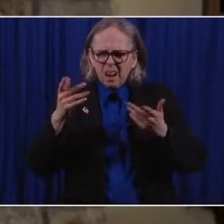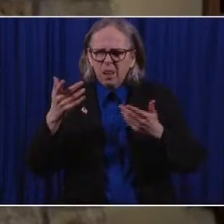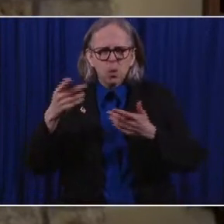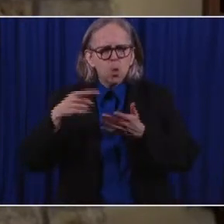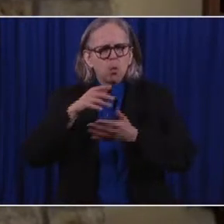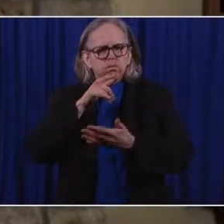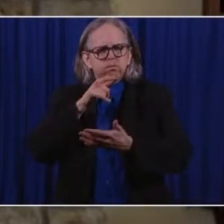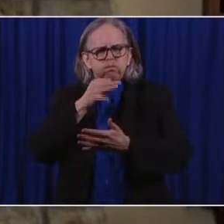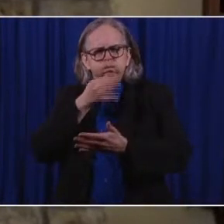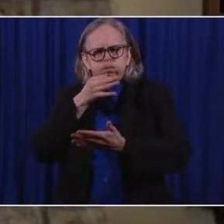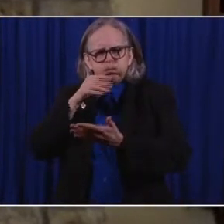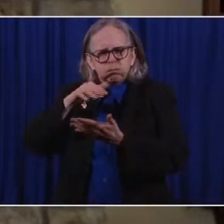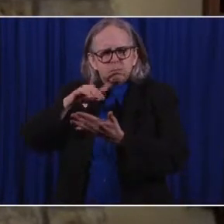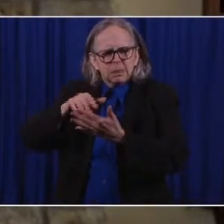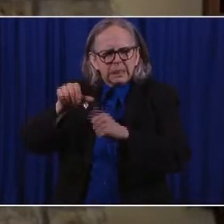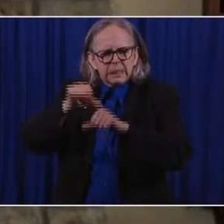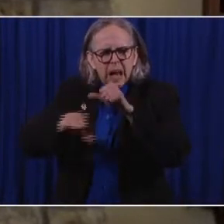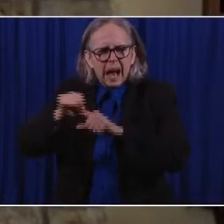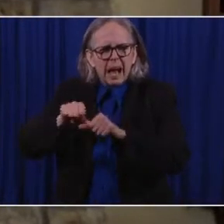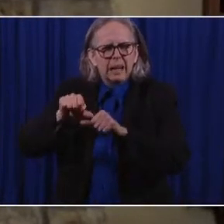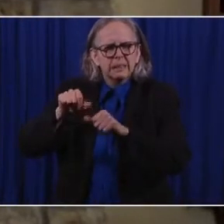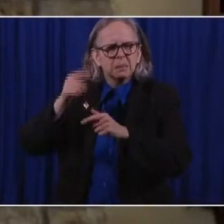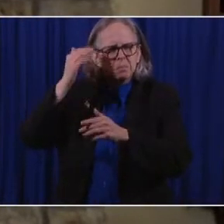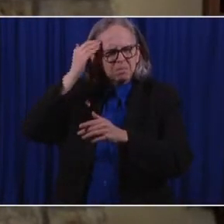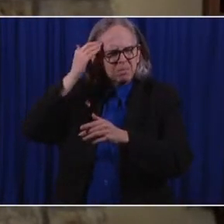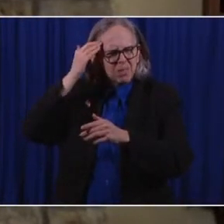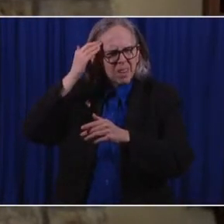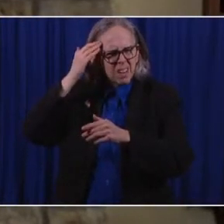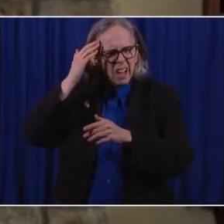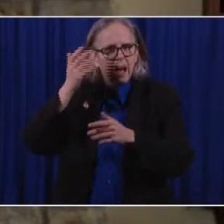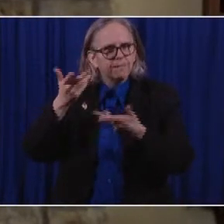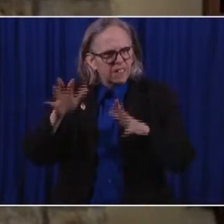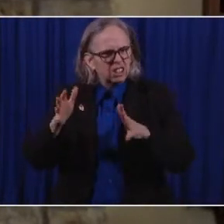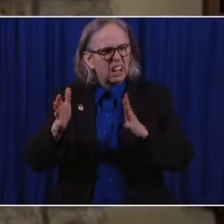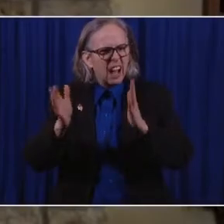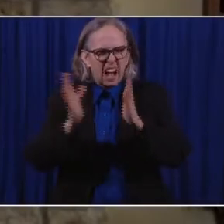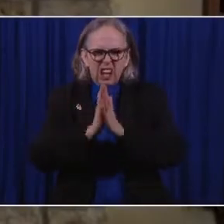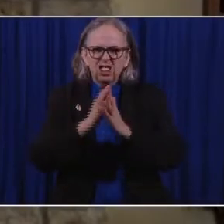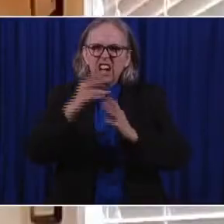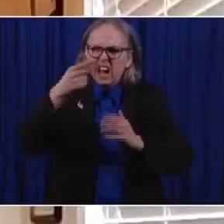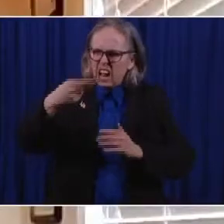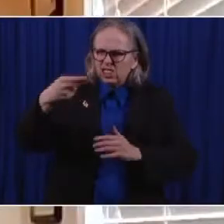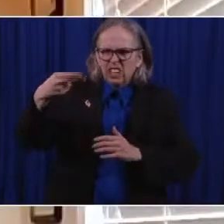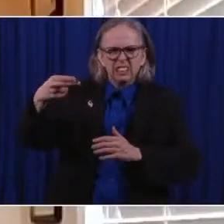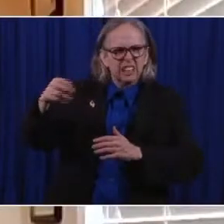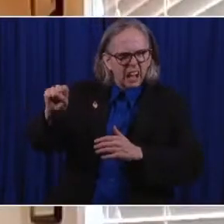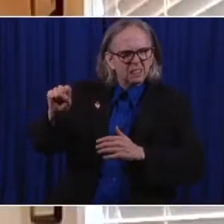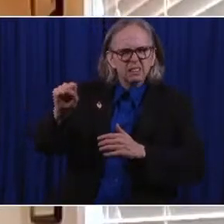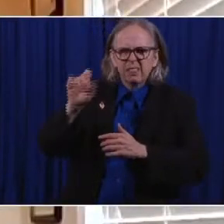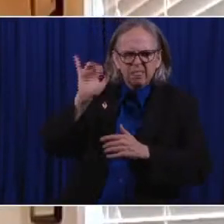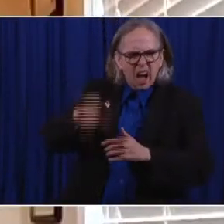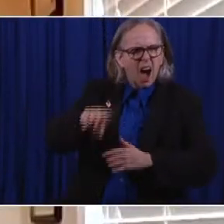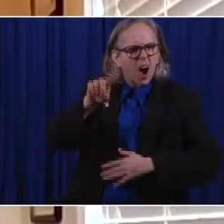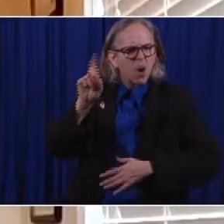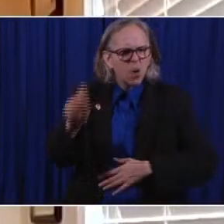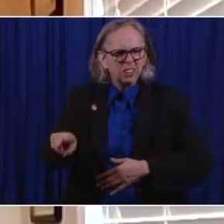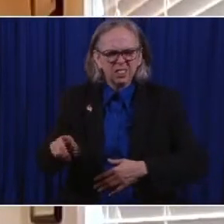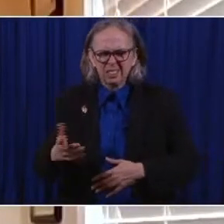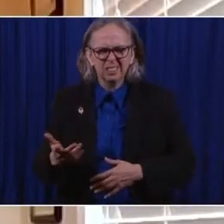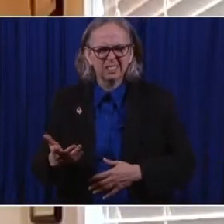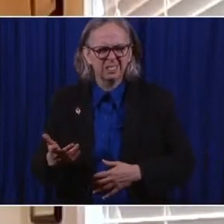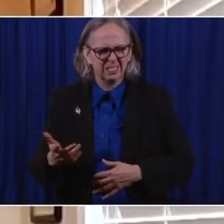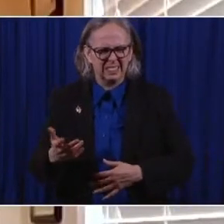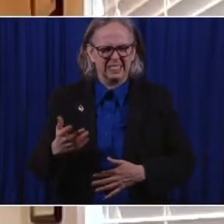taken back to HHS and to both the outgoing and incoming administrations, because the medical